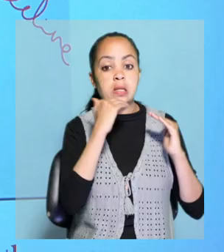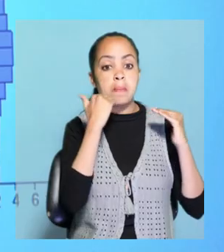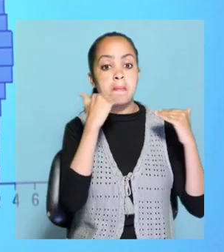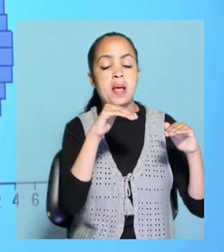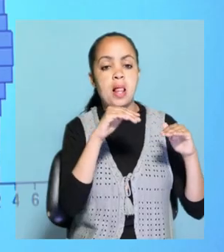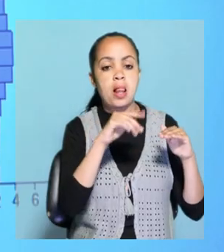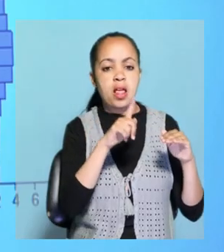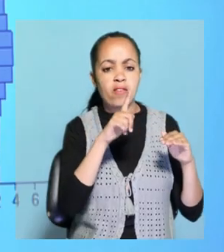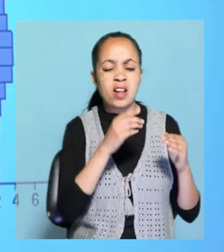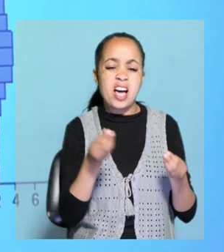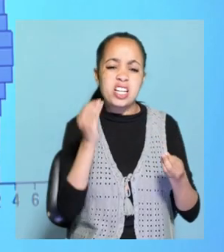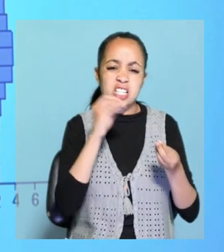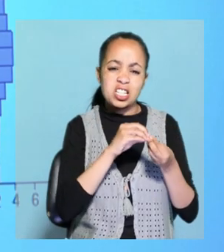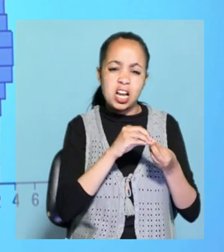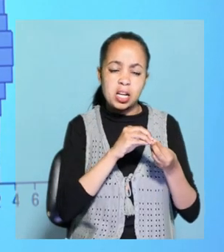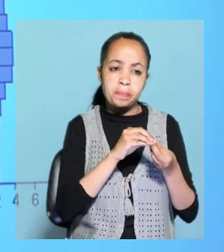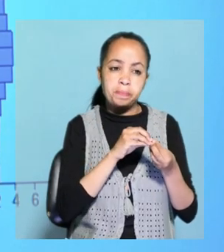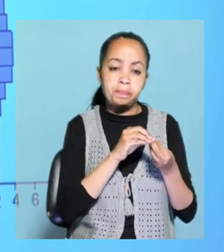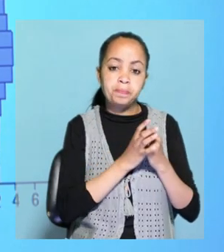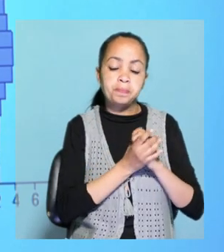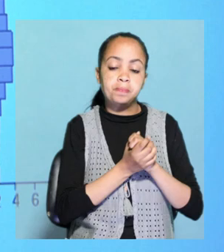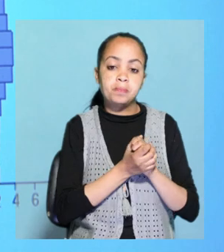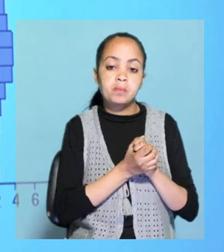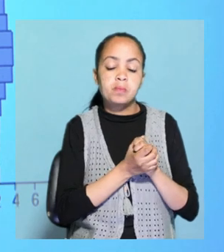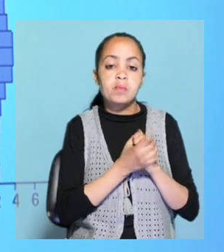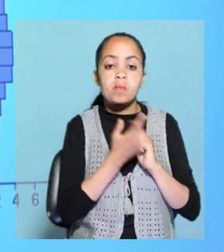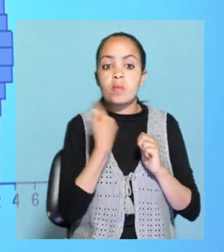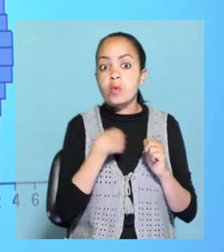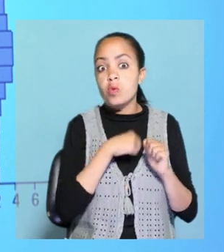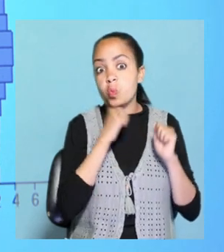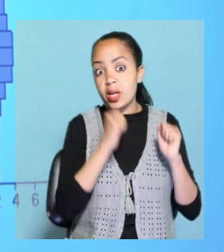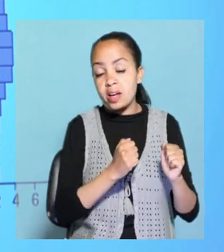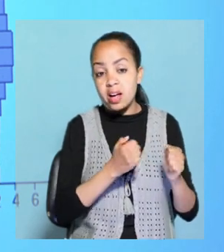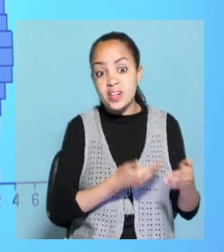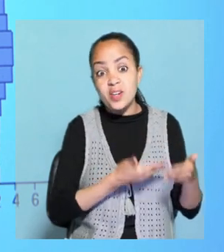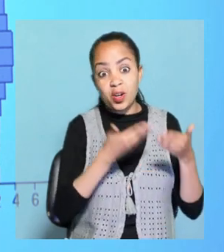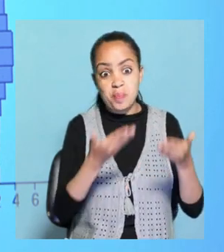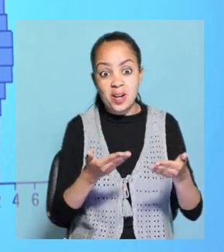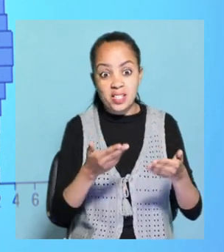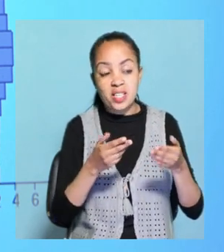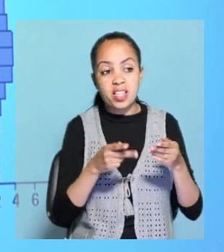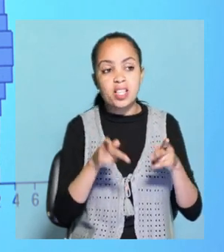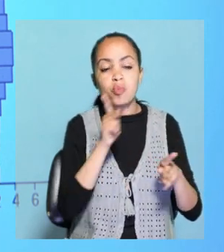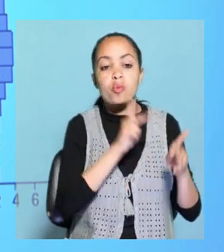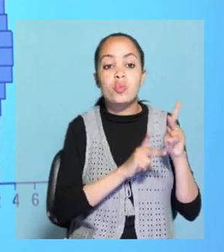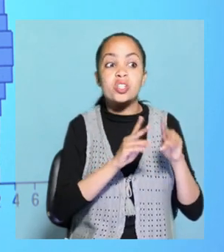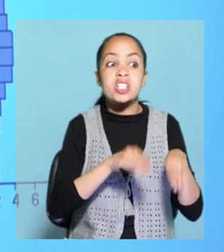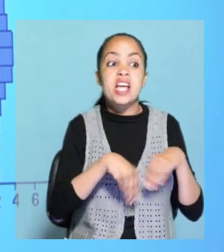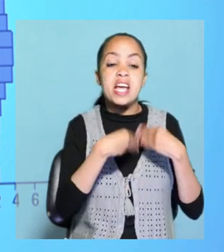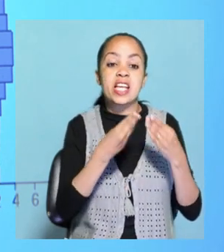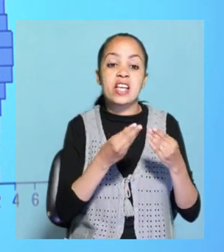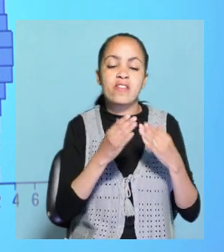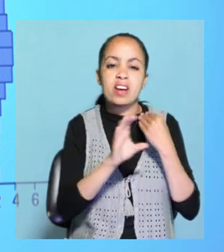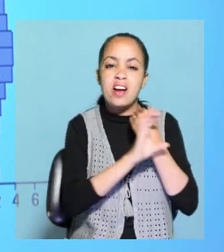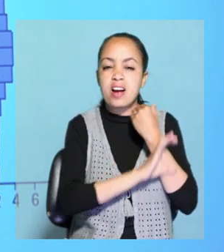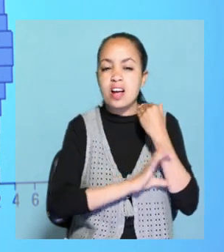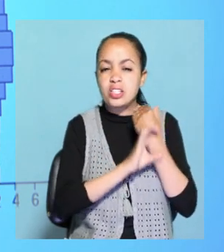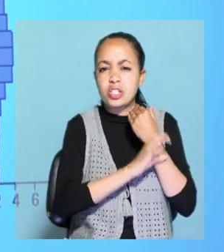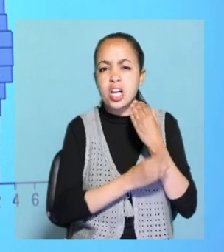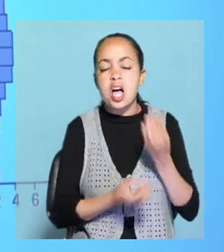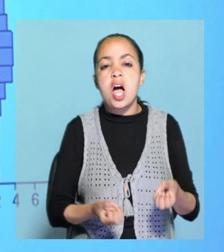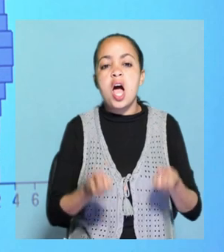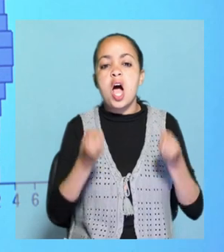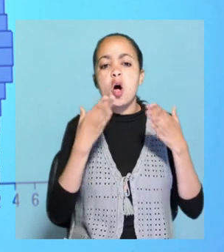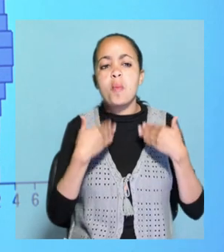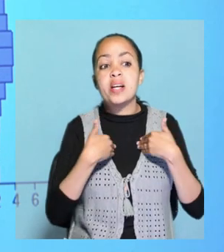level. Additionally, we can represent a population of a given country. How